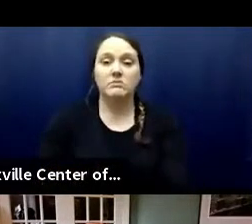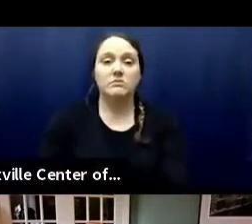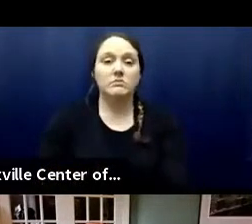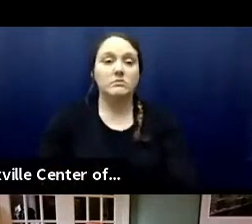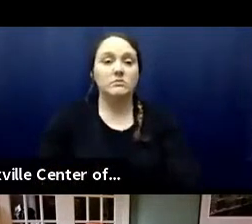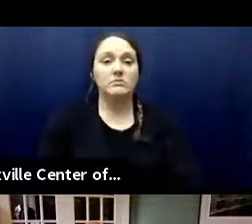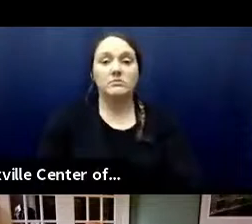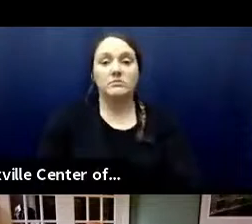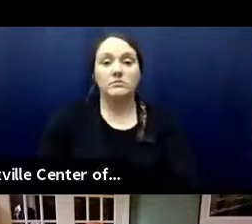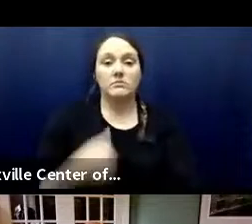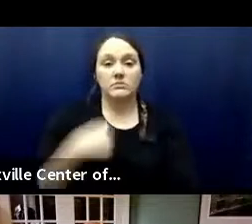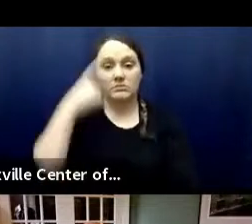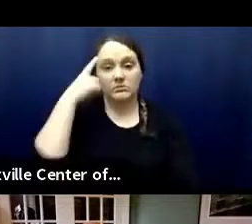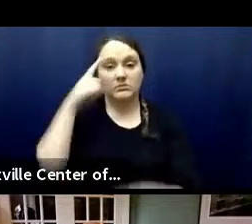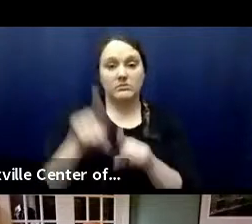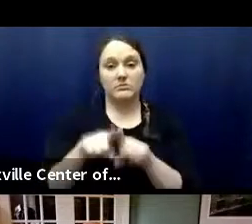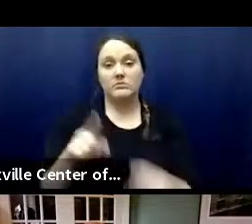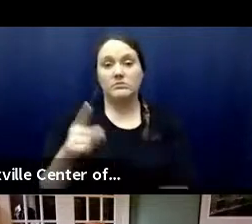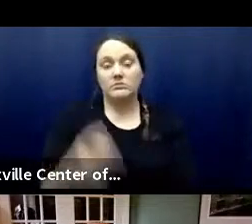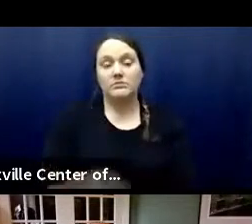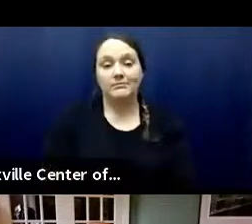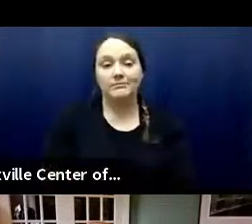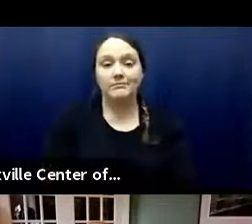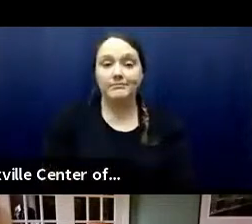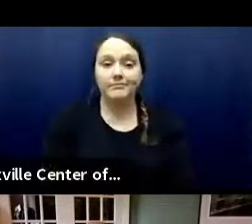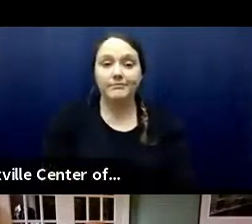So I agree. I agree.